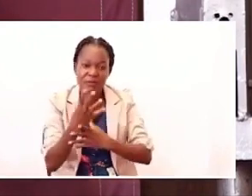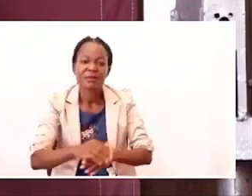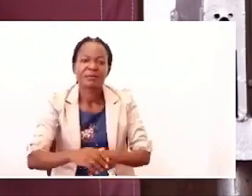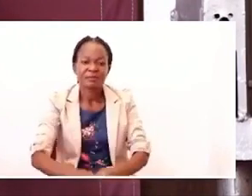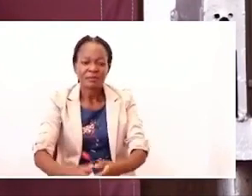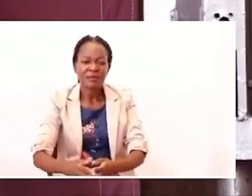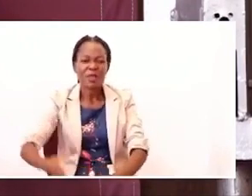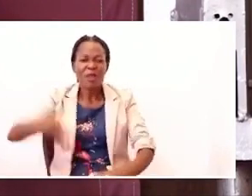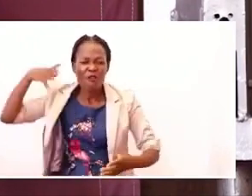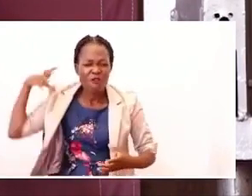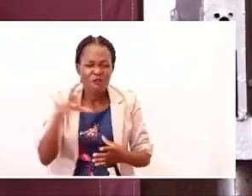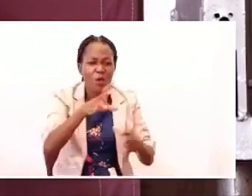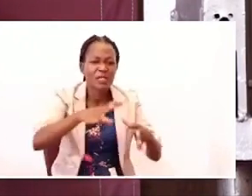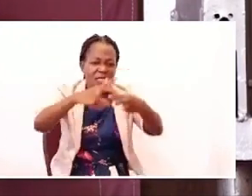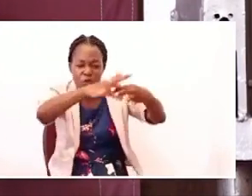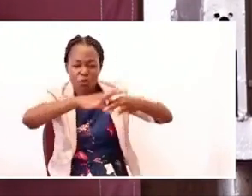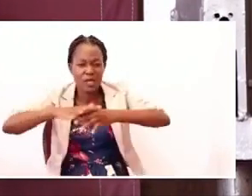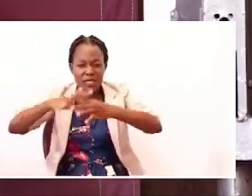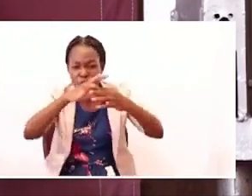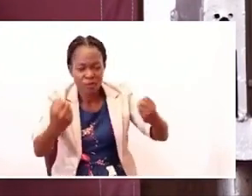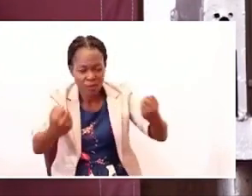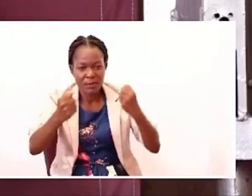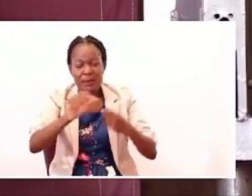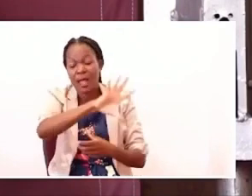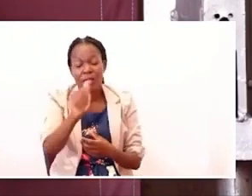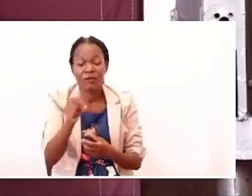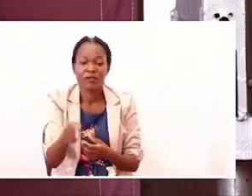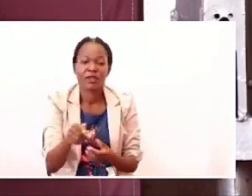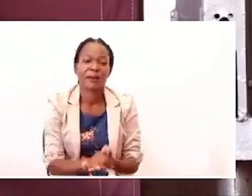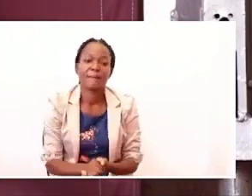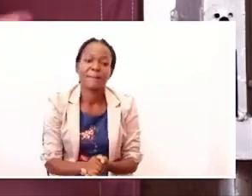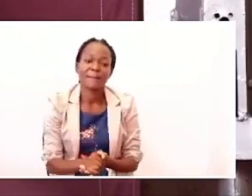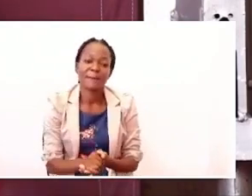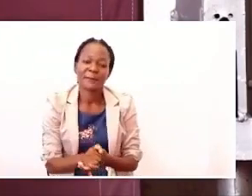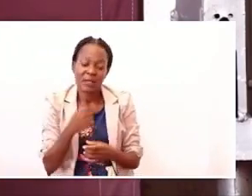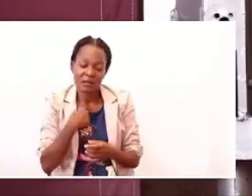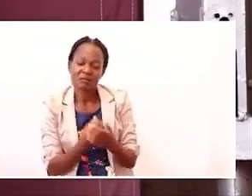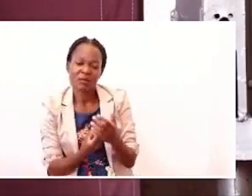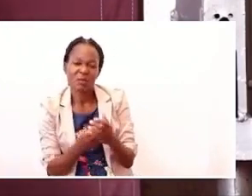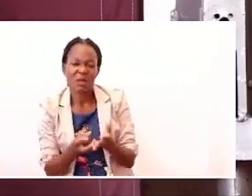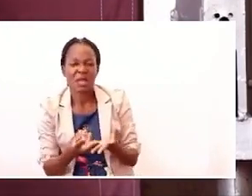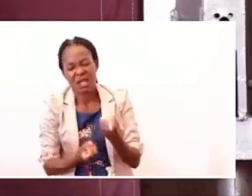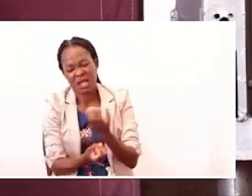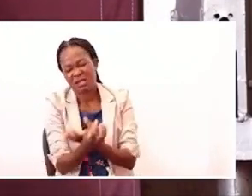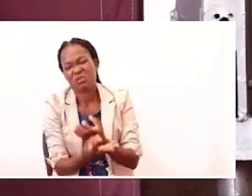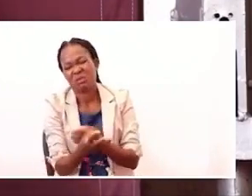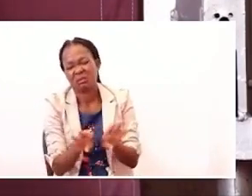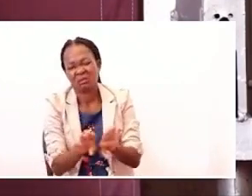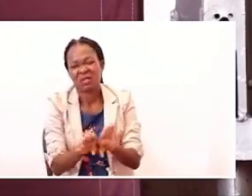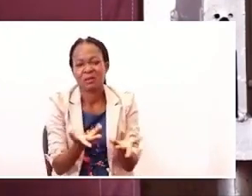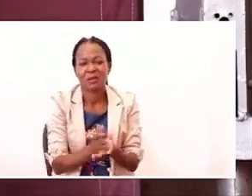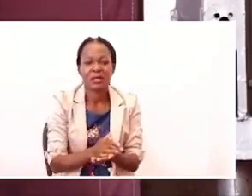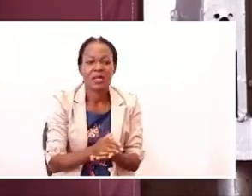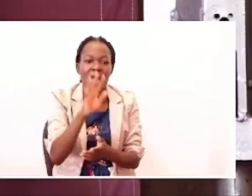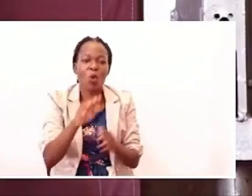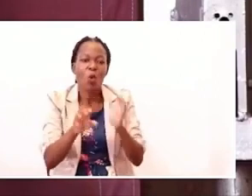continental coalition of the willing within what I would describe as a whole of continent